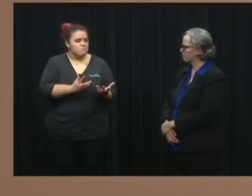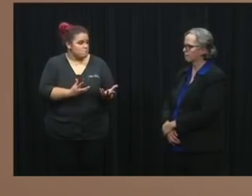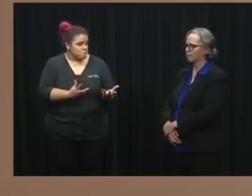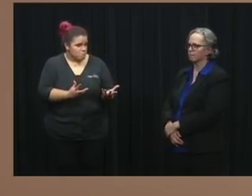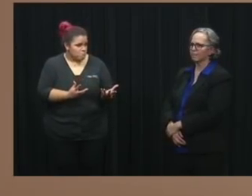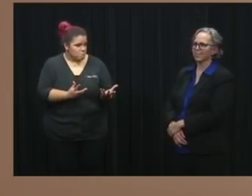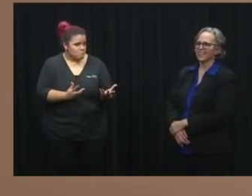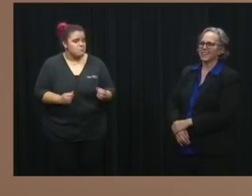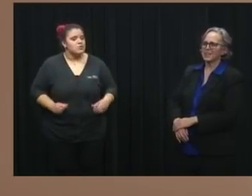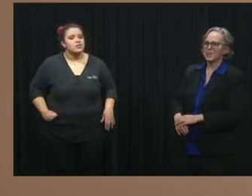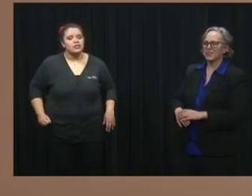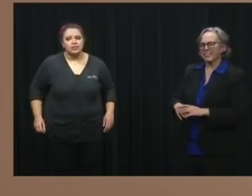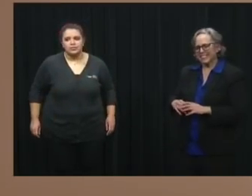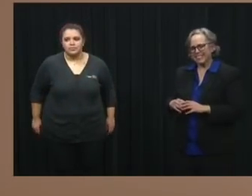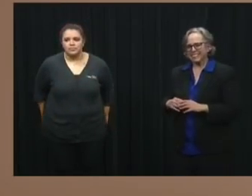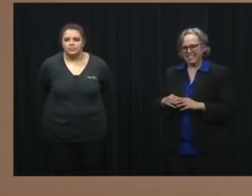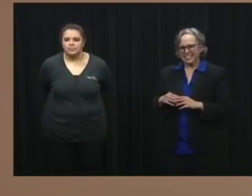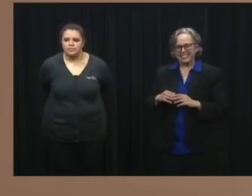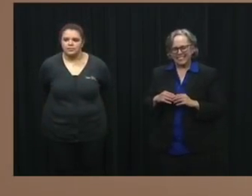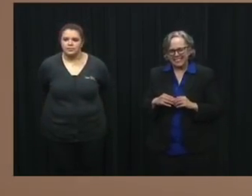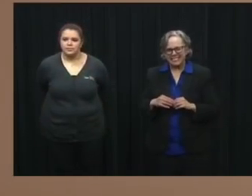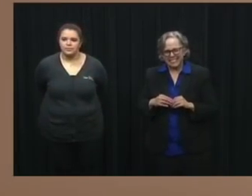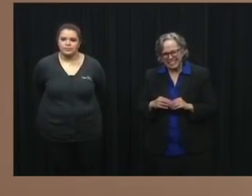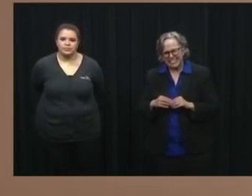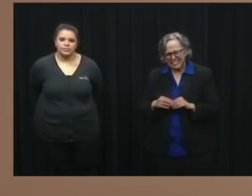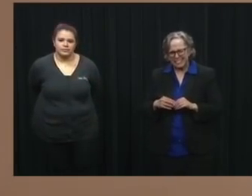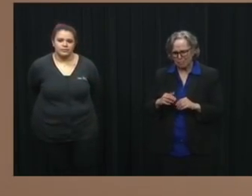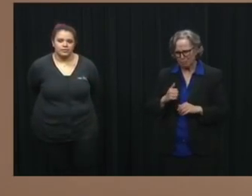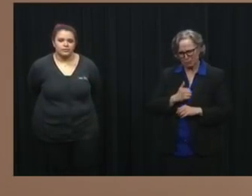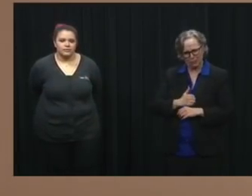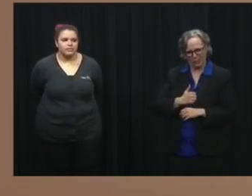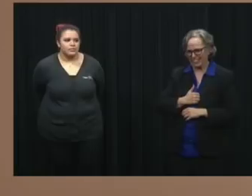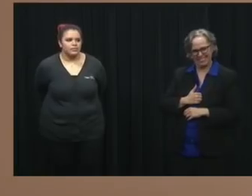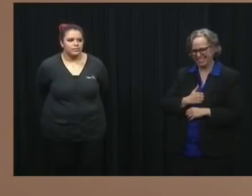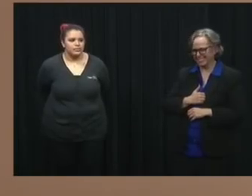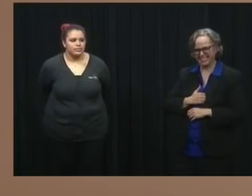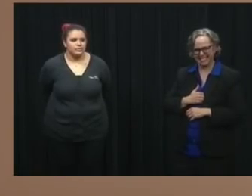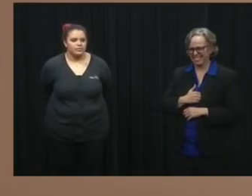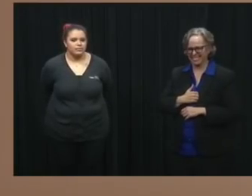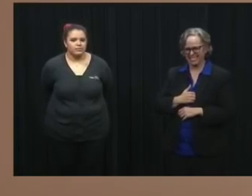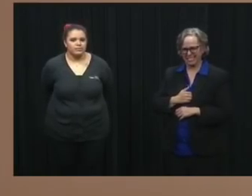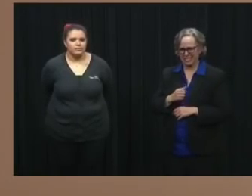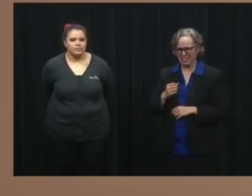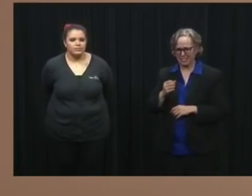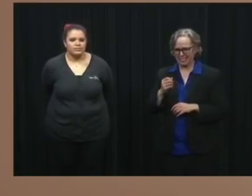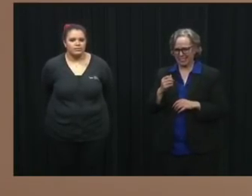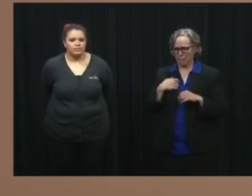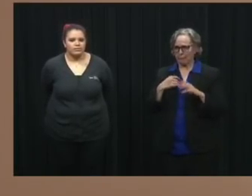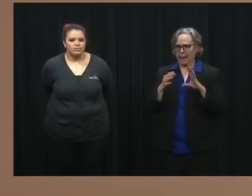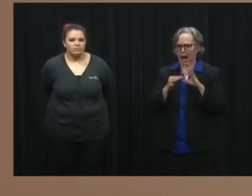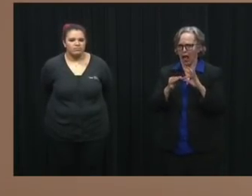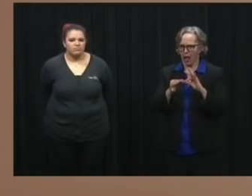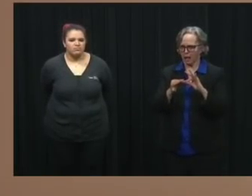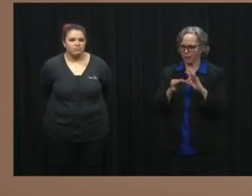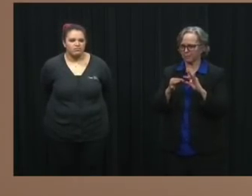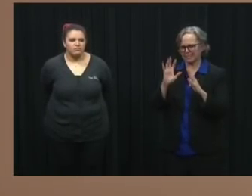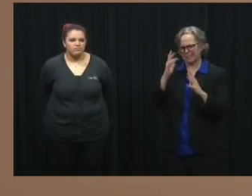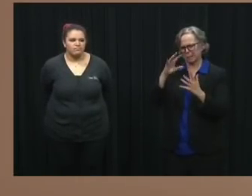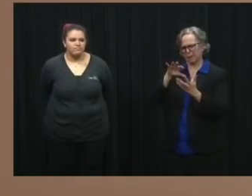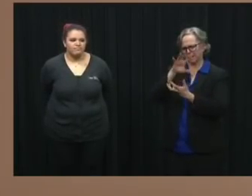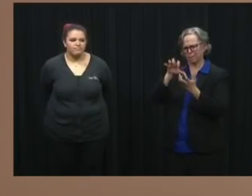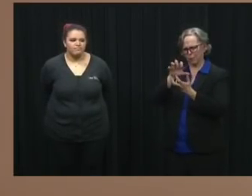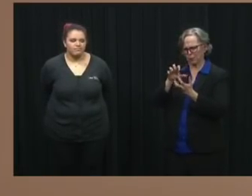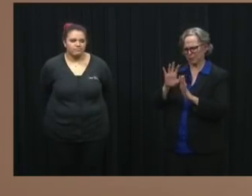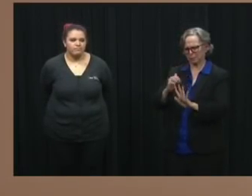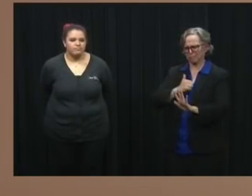I do apologize. I did confuse a couple things I said in that sentence, but what I was